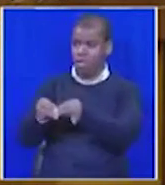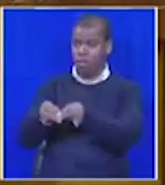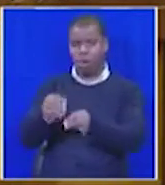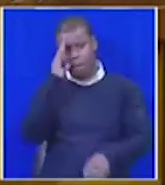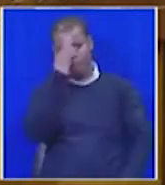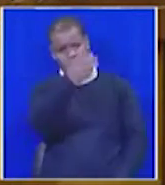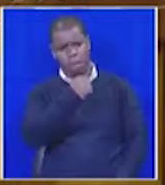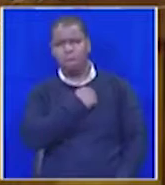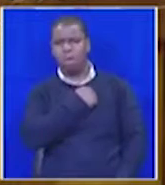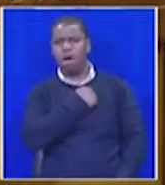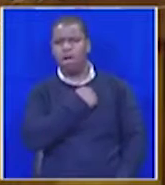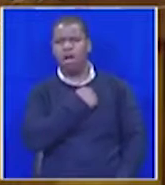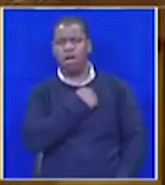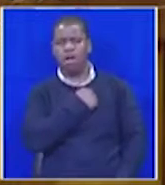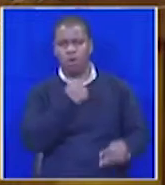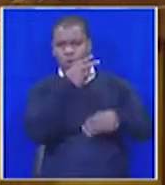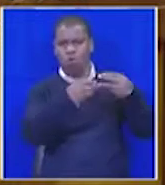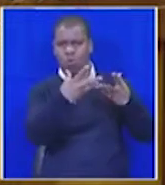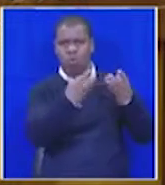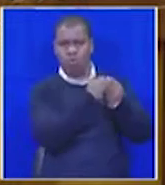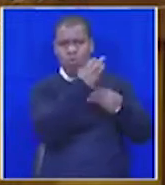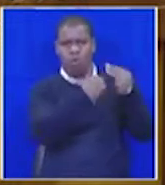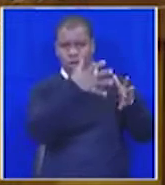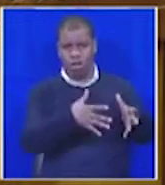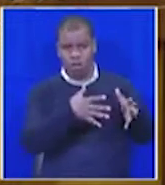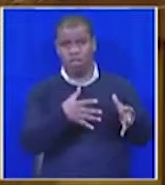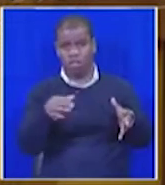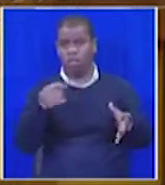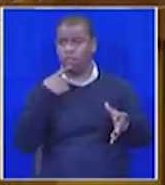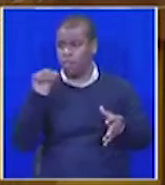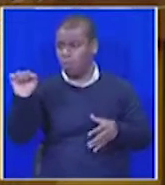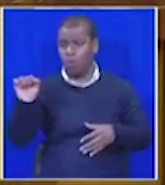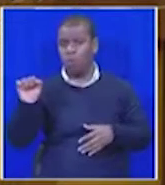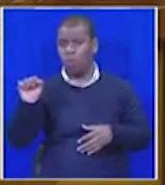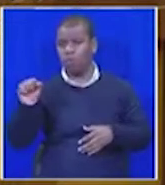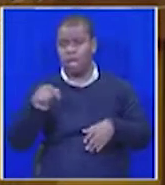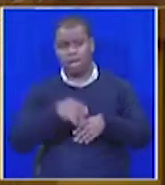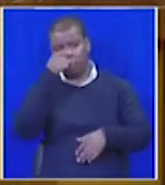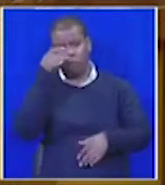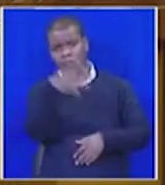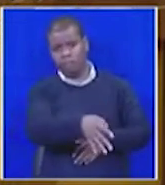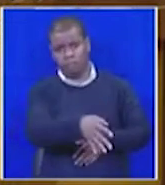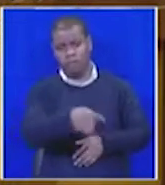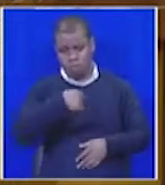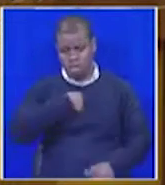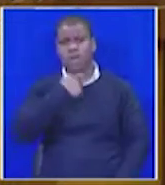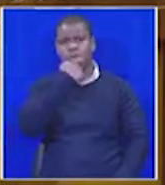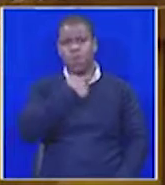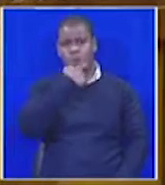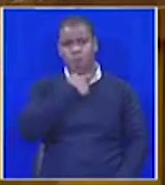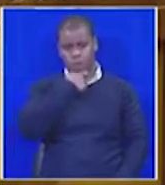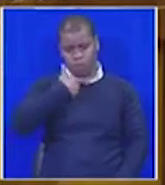colleague, his comments were extremely homophobic. And as a gay South African, I find it